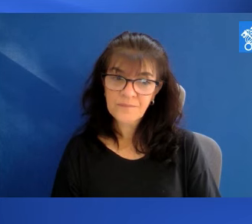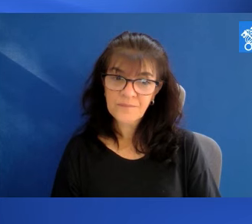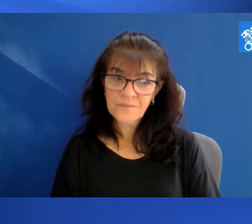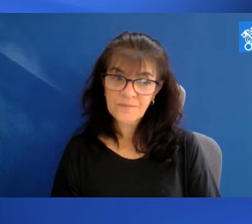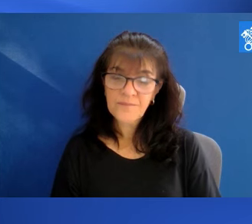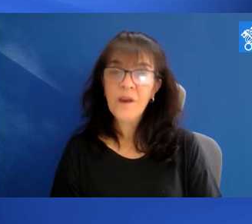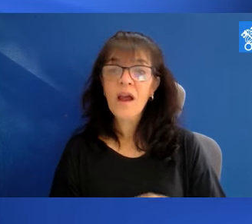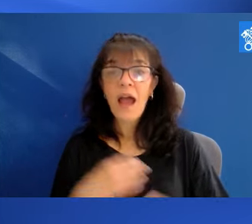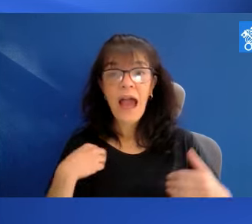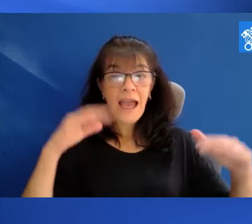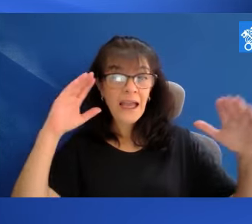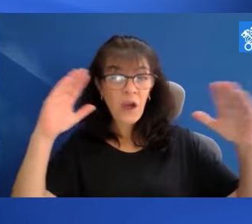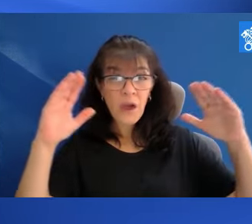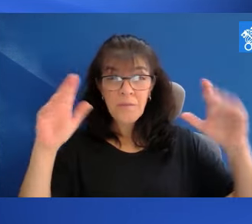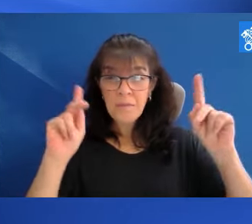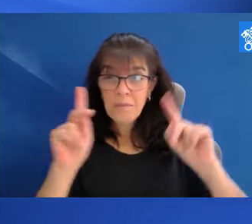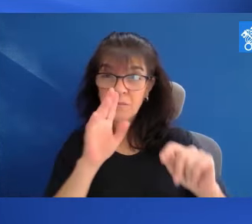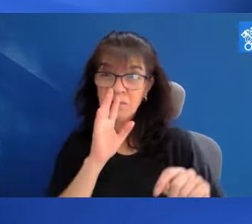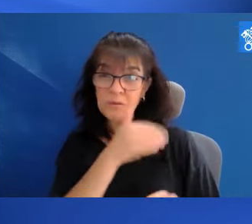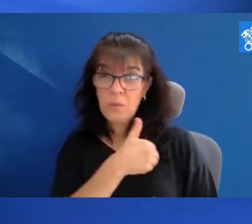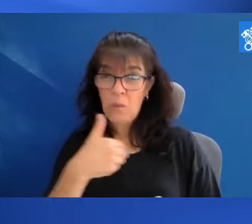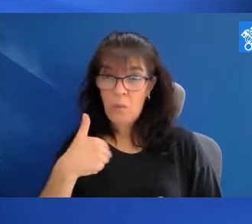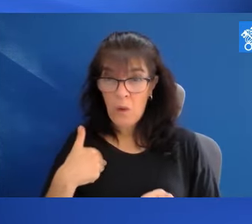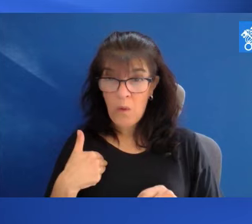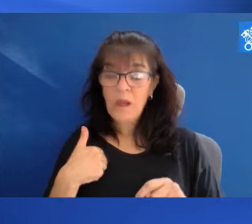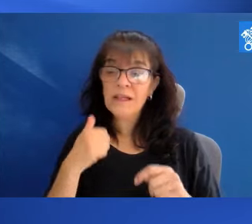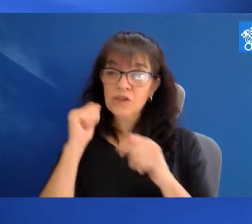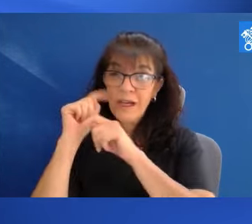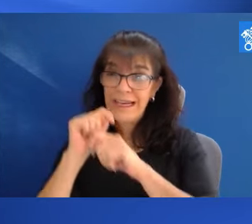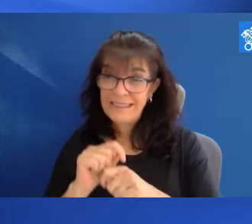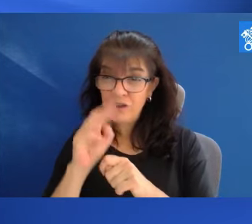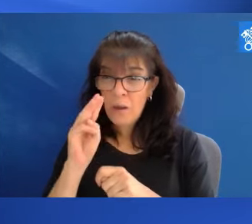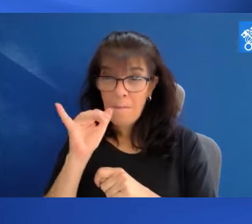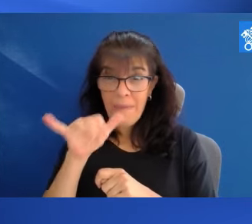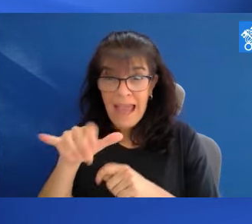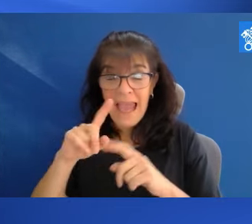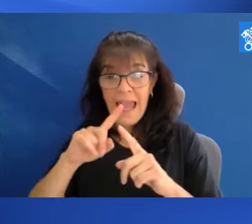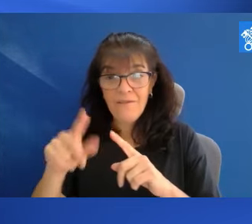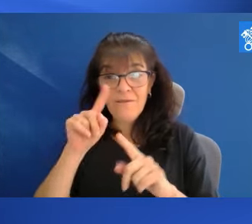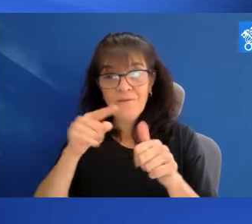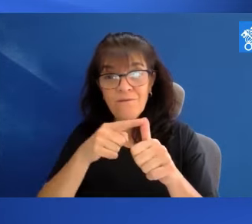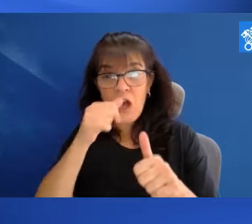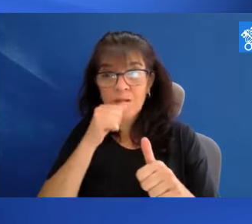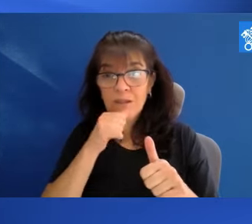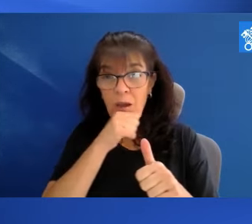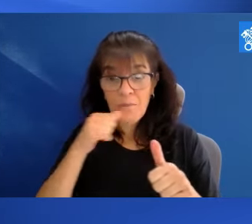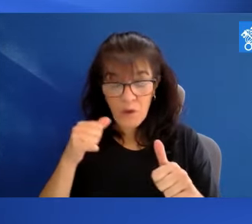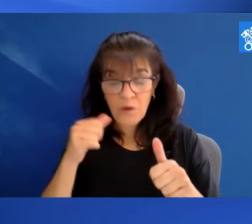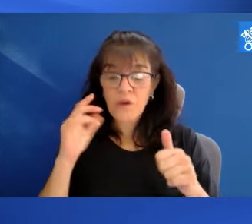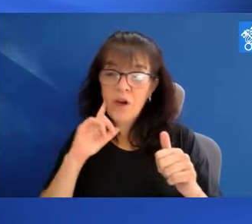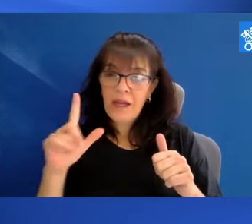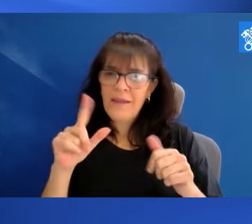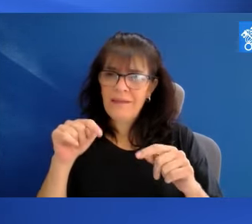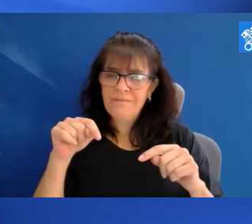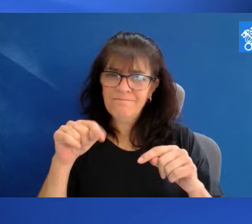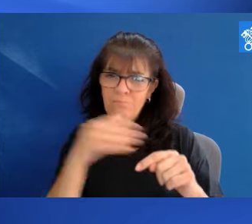I coldly greet the Poles. May is traditionally the month of First Communions in your country. I address my thoughts to all the children